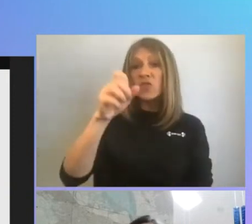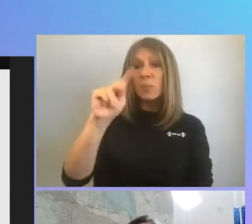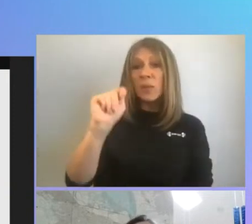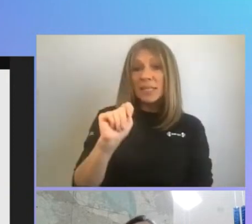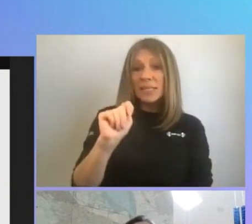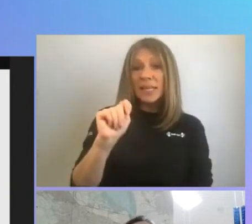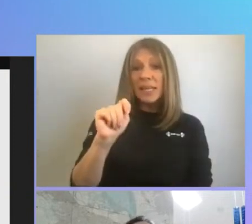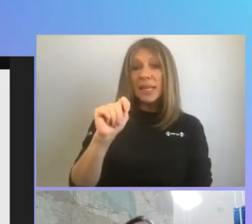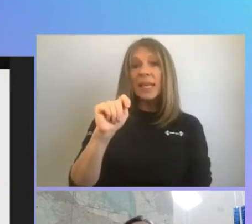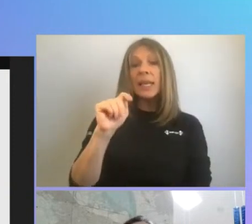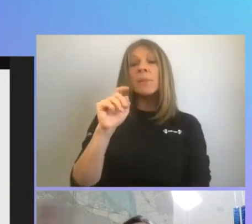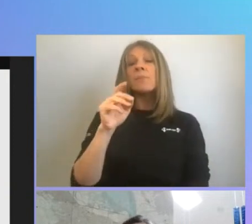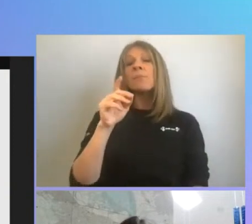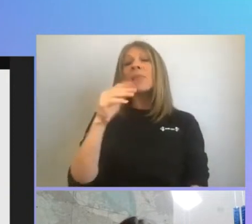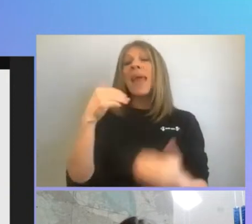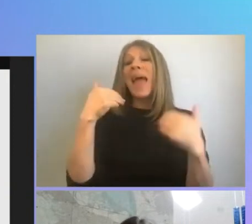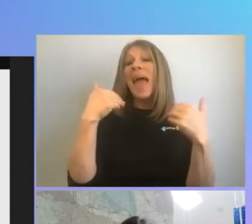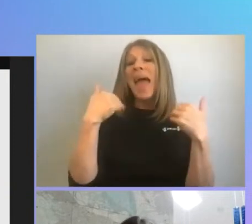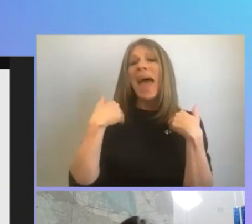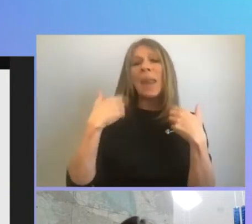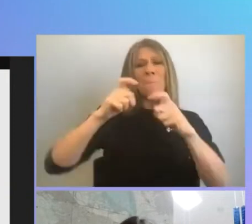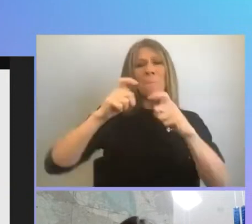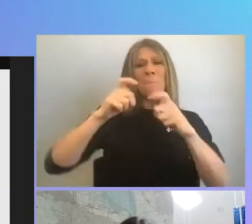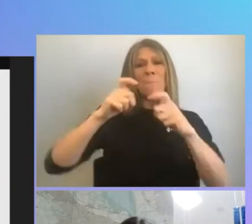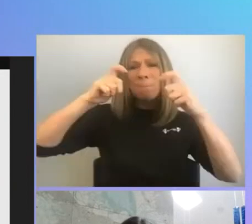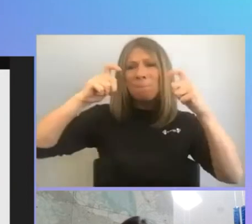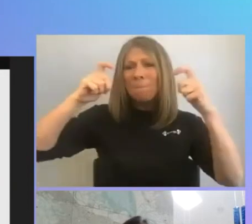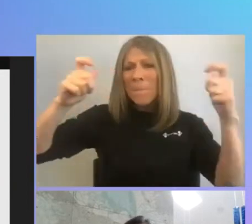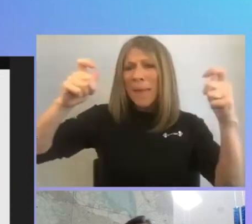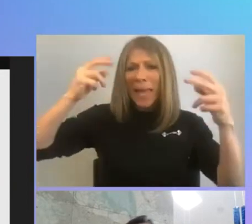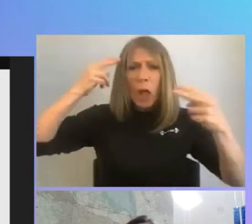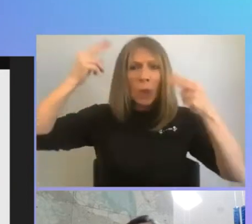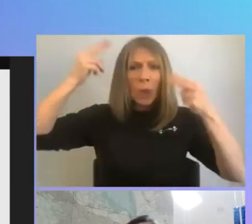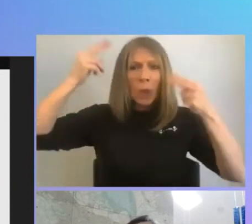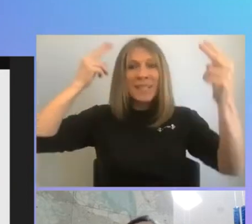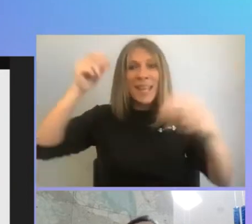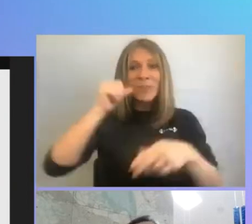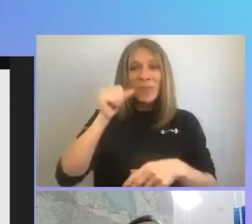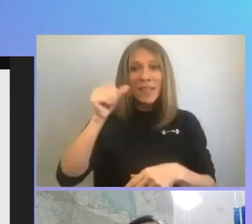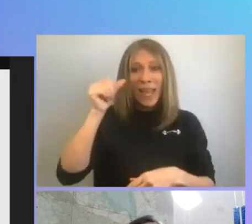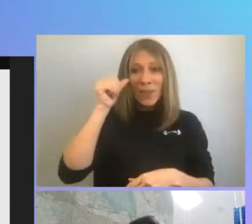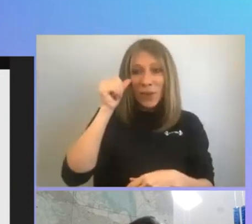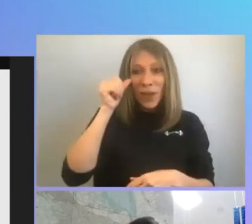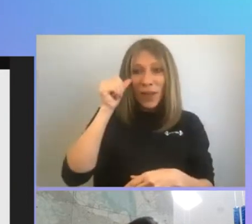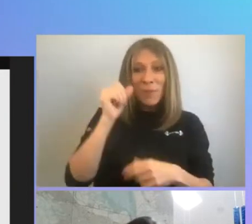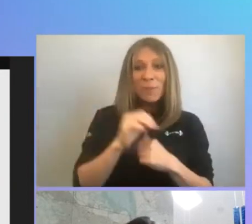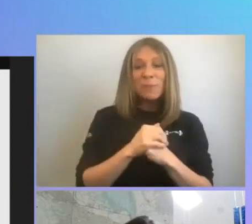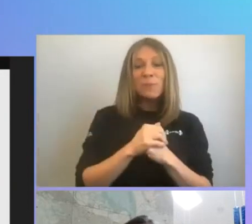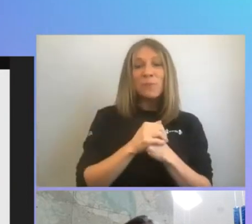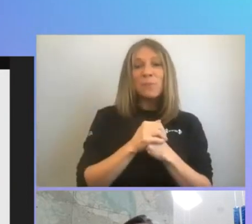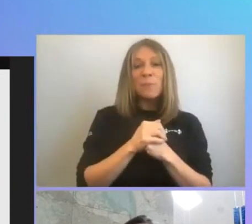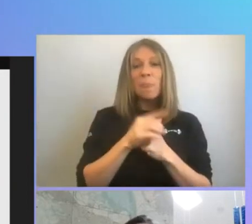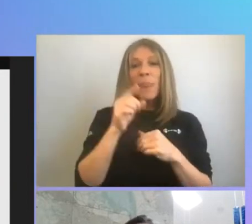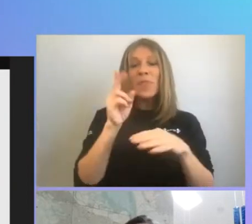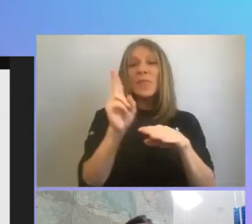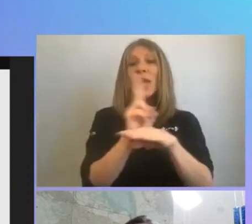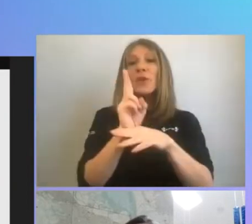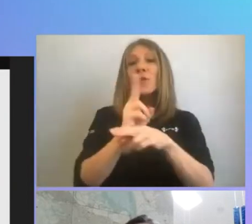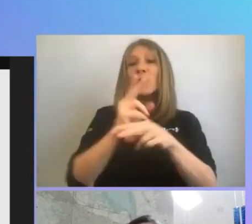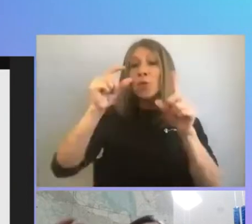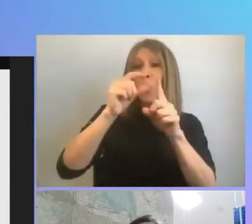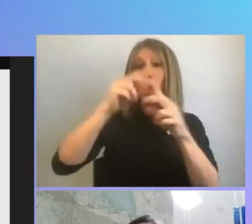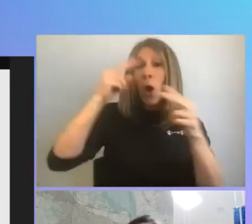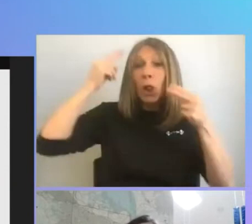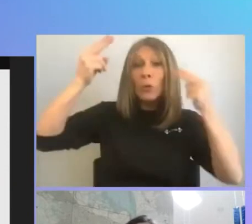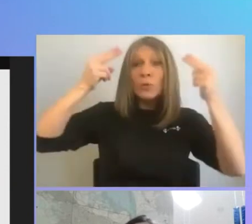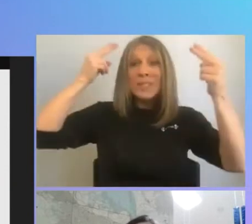paid version, had a massive hallucination yesterday. And they used the term hallucination